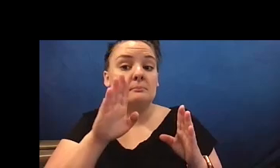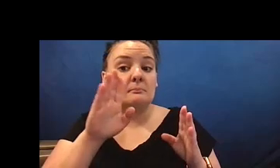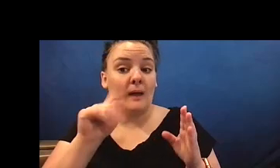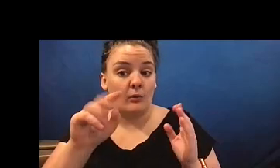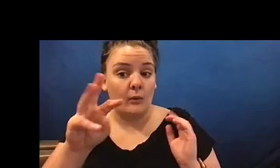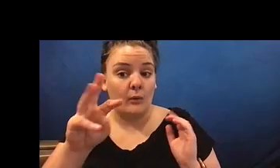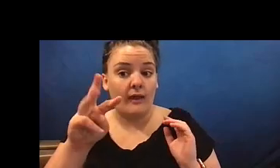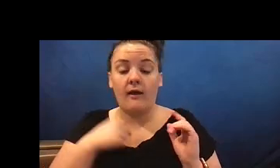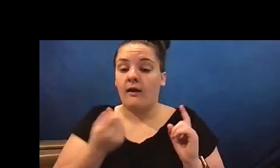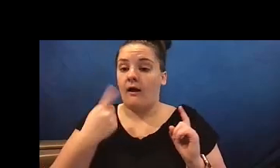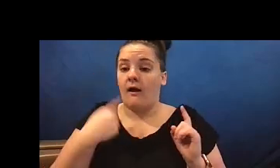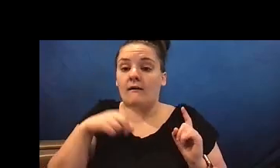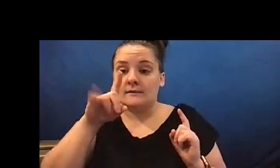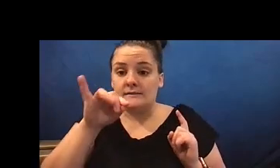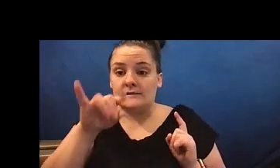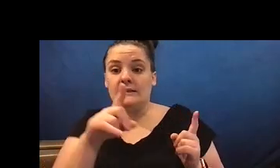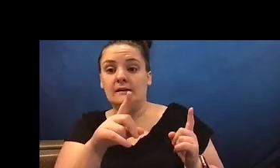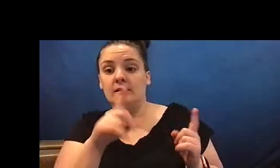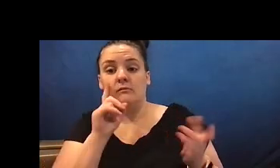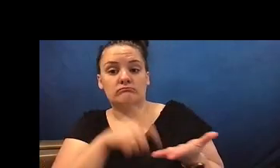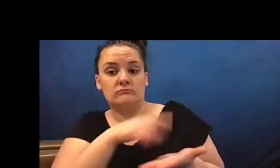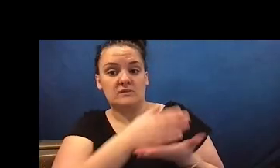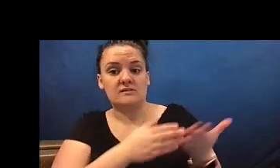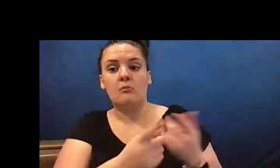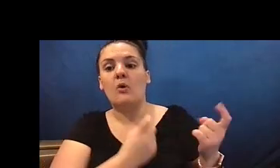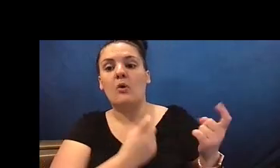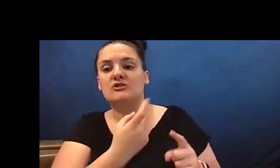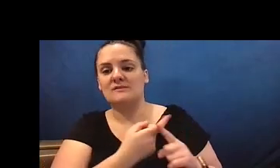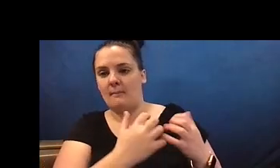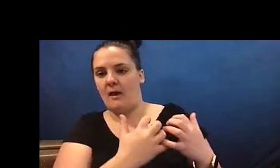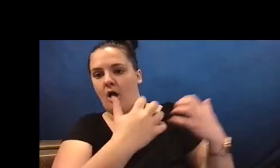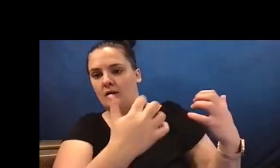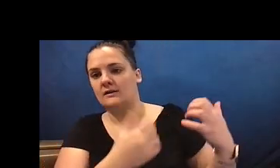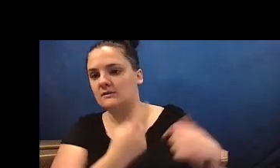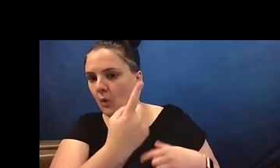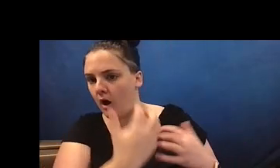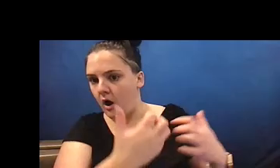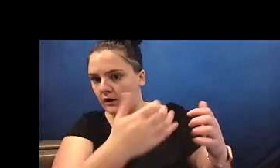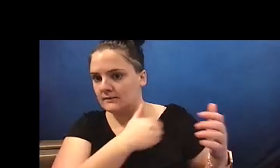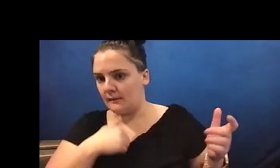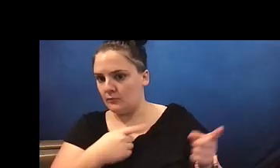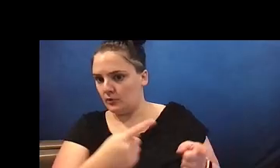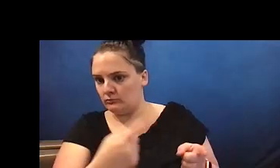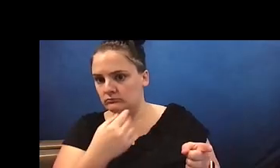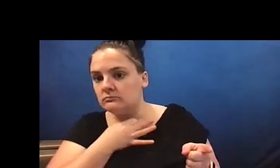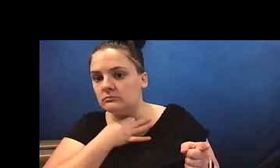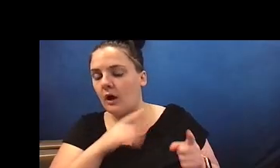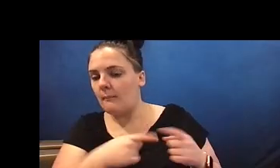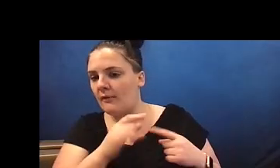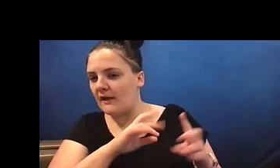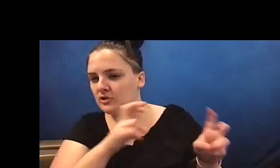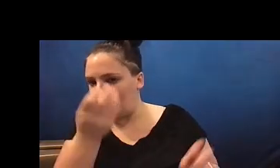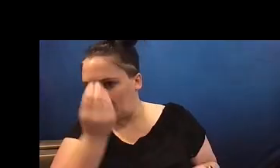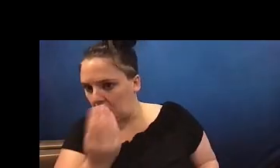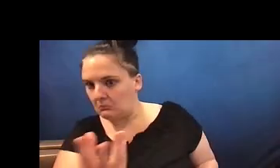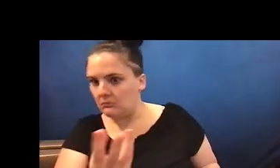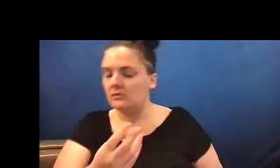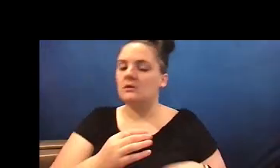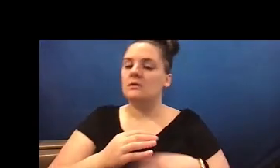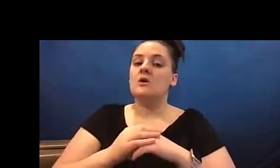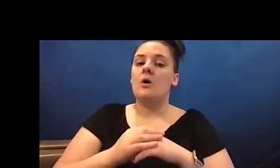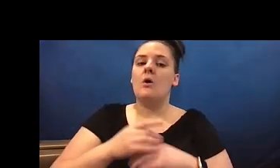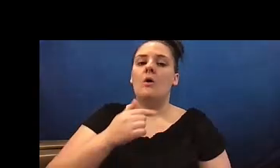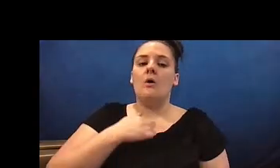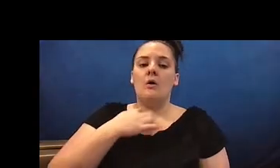of the questions coming in from the audience. That was curious to a lot of the audience. So I'm going to start with you, Dr. Rob Vissers. How